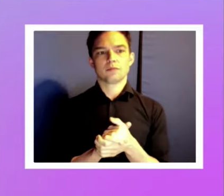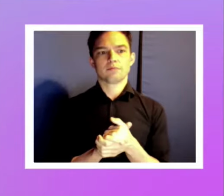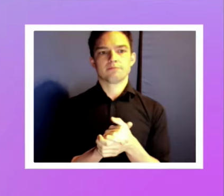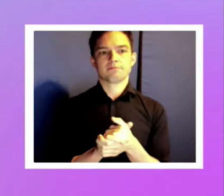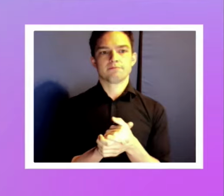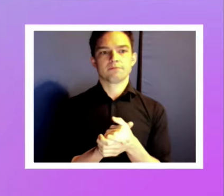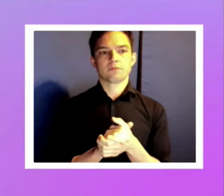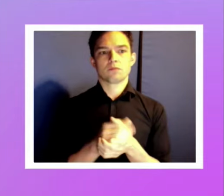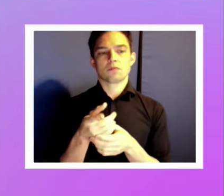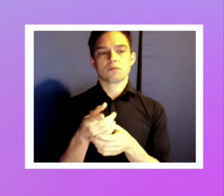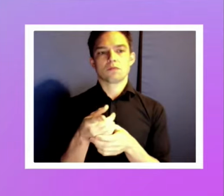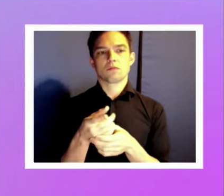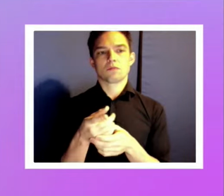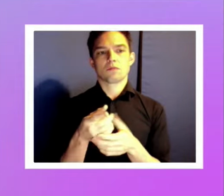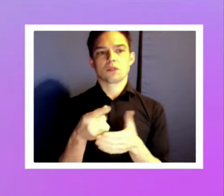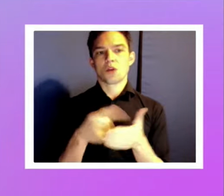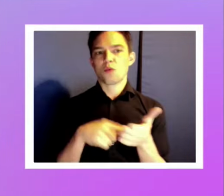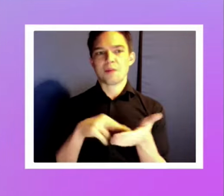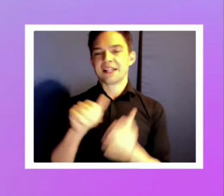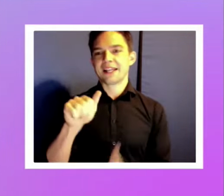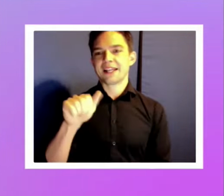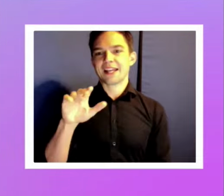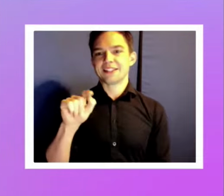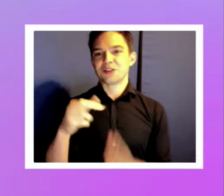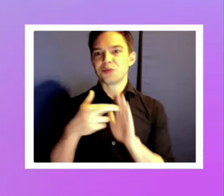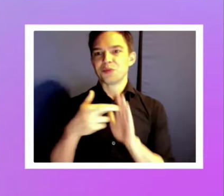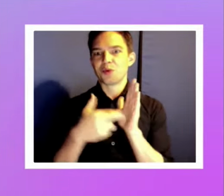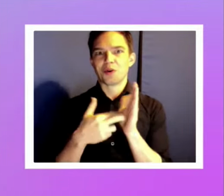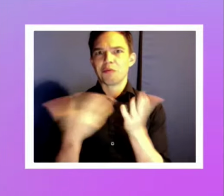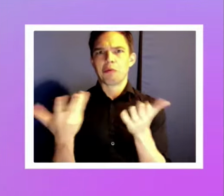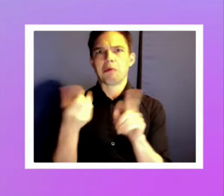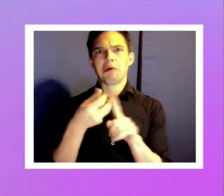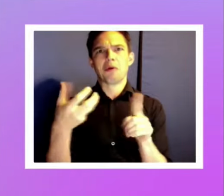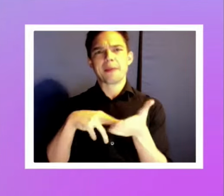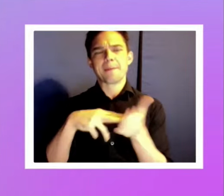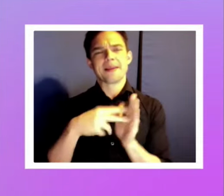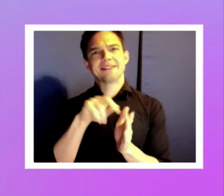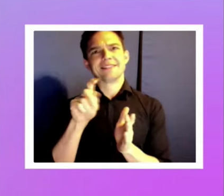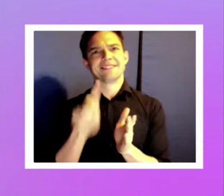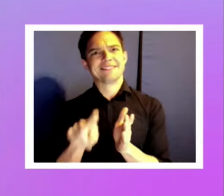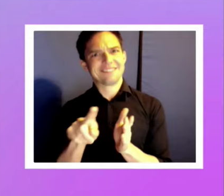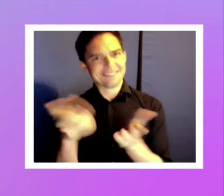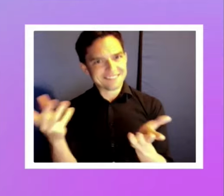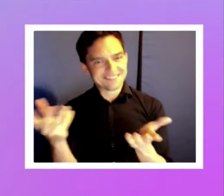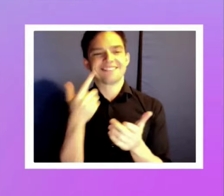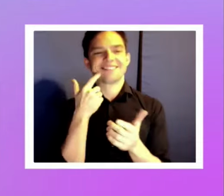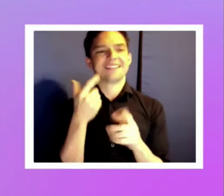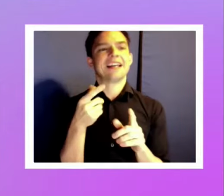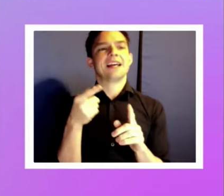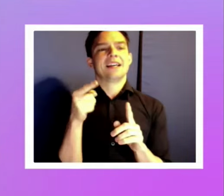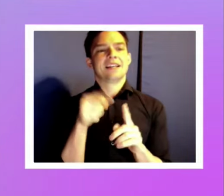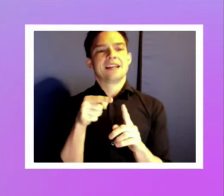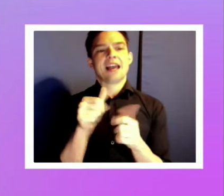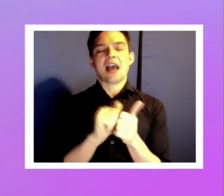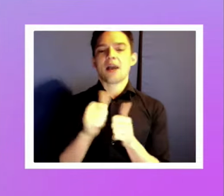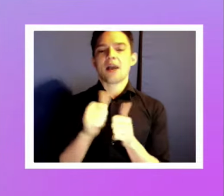So what exactly is an ACT rule, you may ask at this point? And the way I would describe